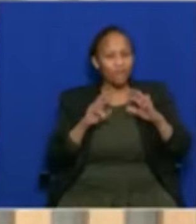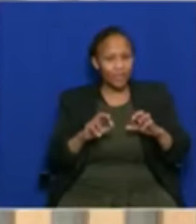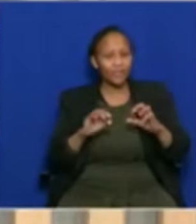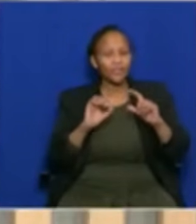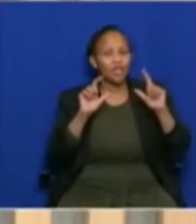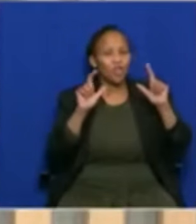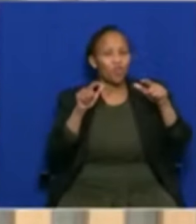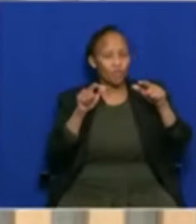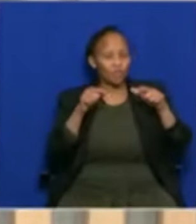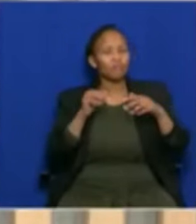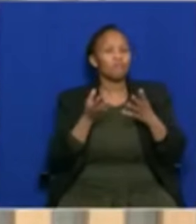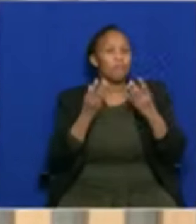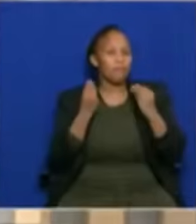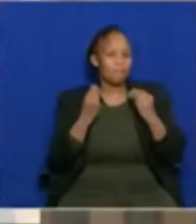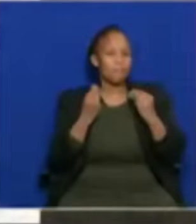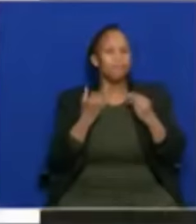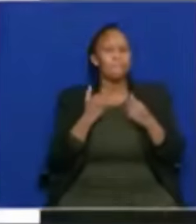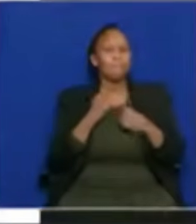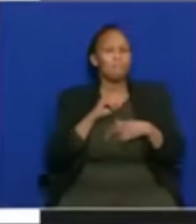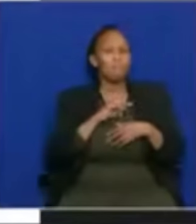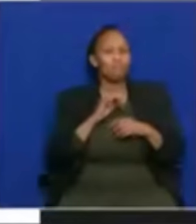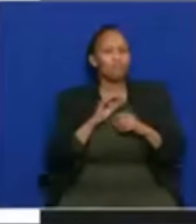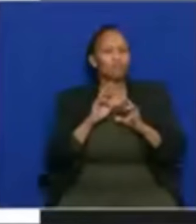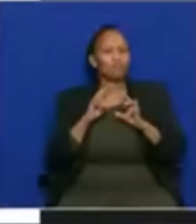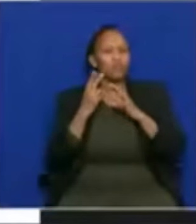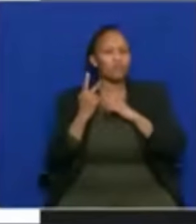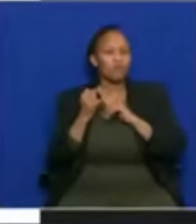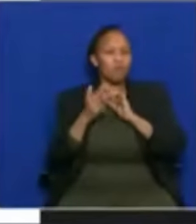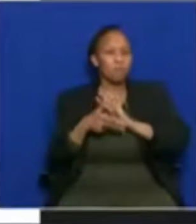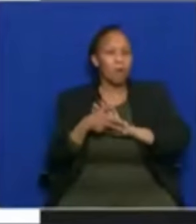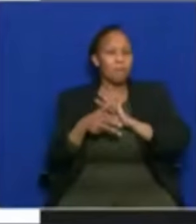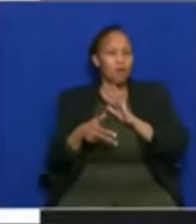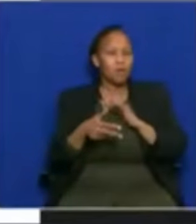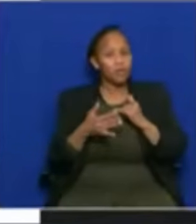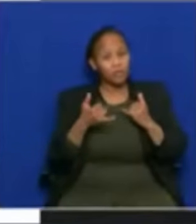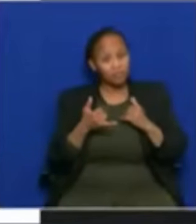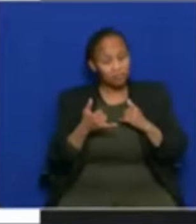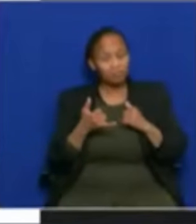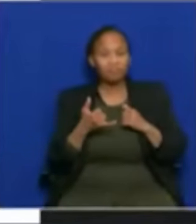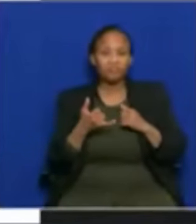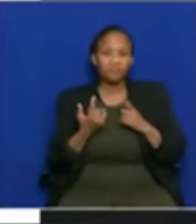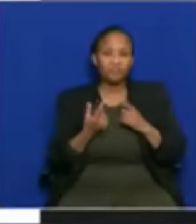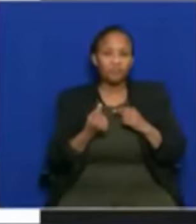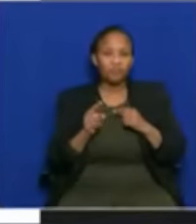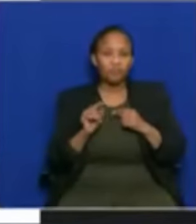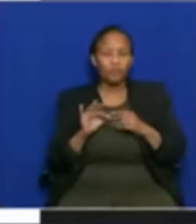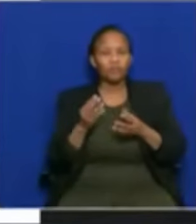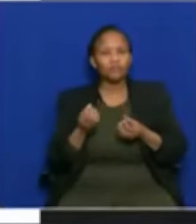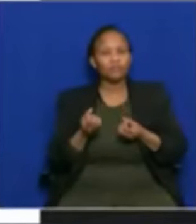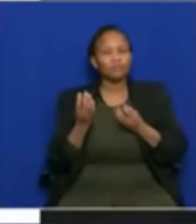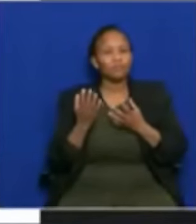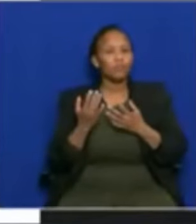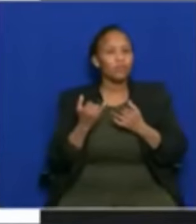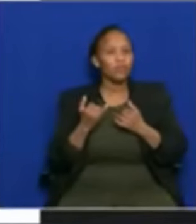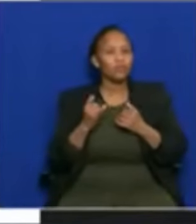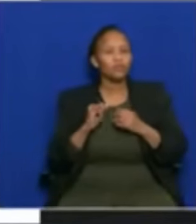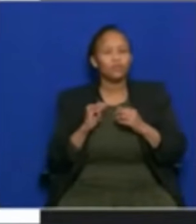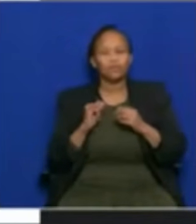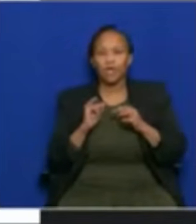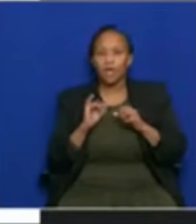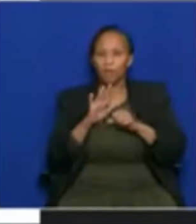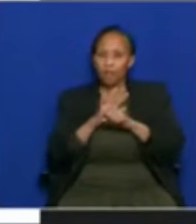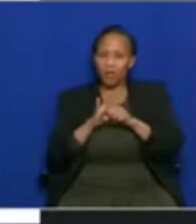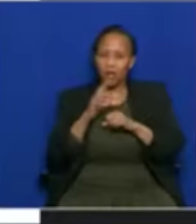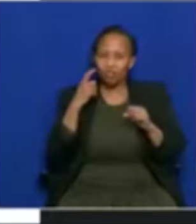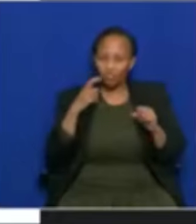and approval in potentially granting the required security clearance for her specific position in